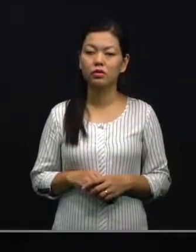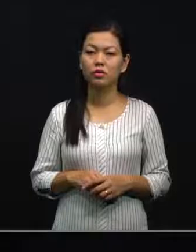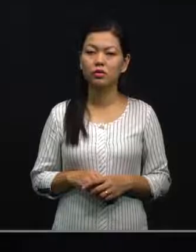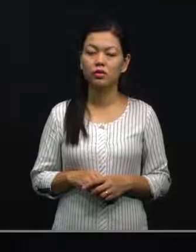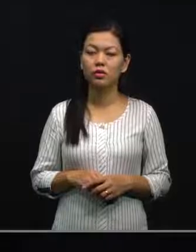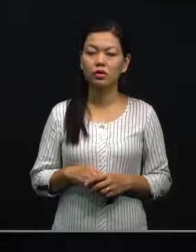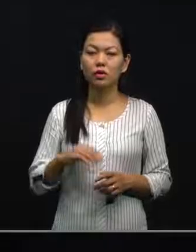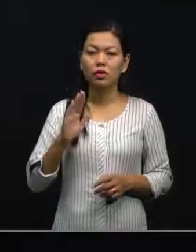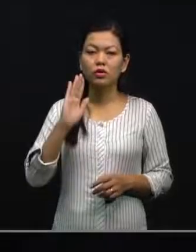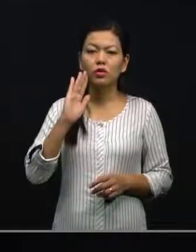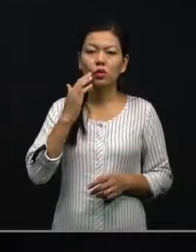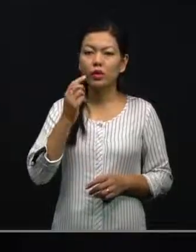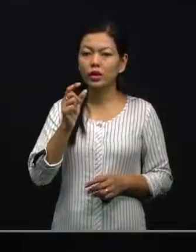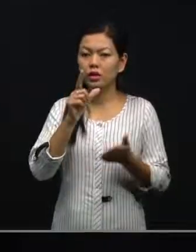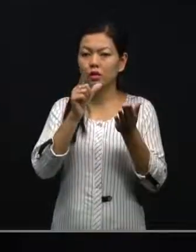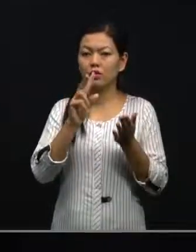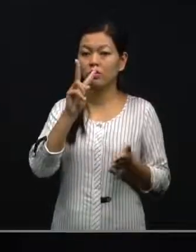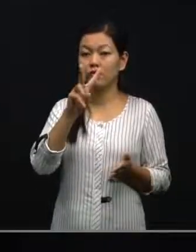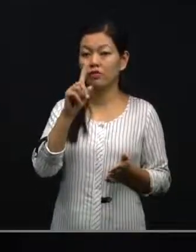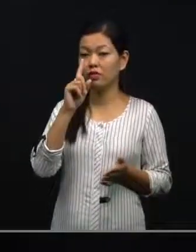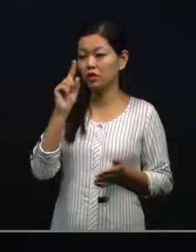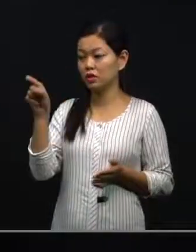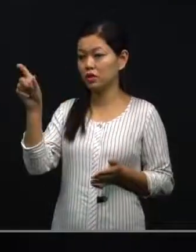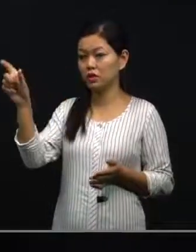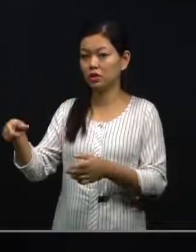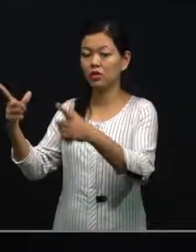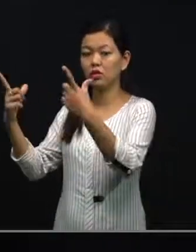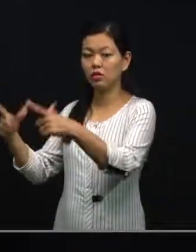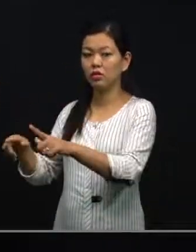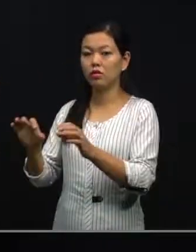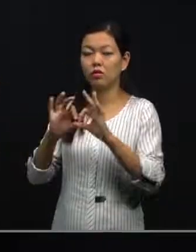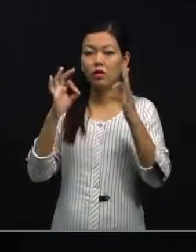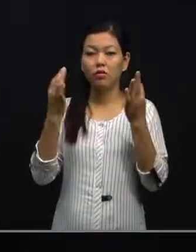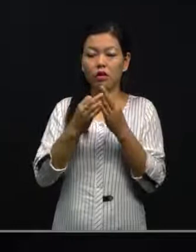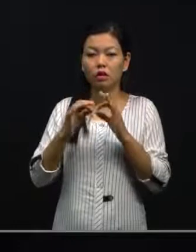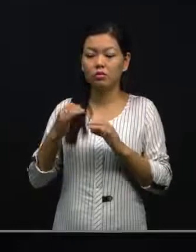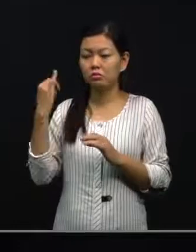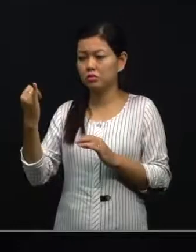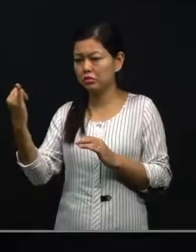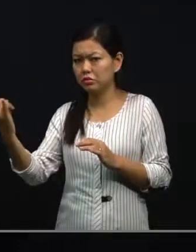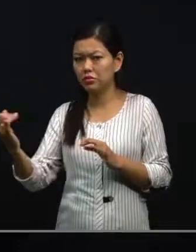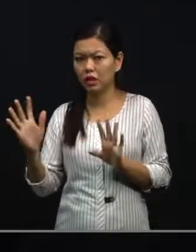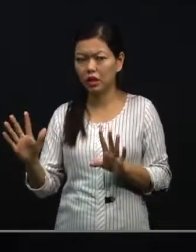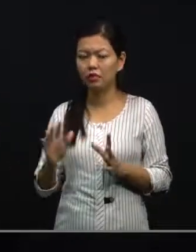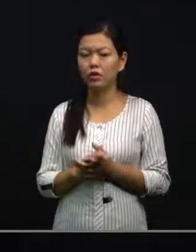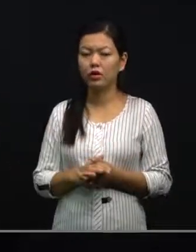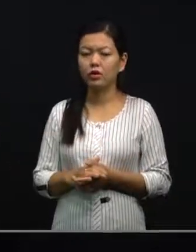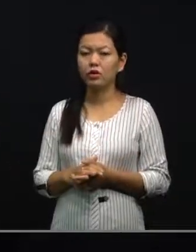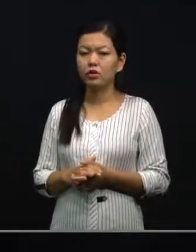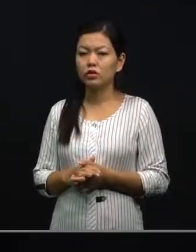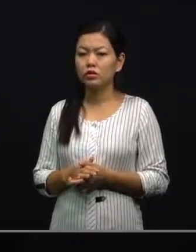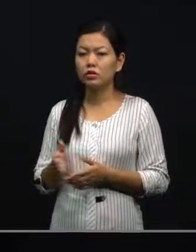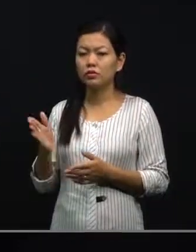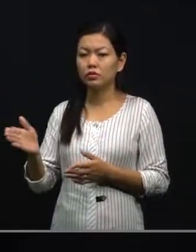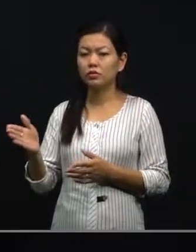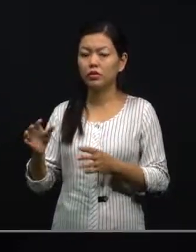so in the middle of such a family drama looking for Virginia, what did Mr. Otis suggest to the Duke of Cheshire? I